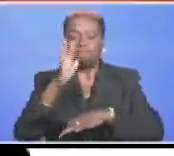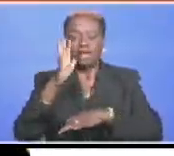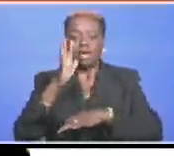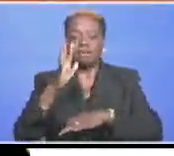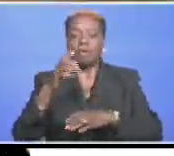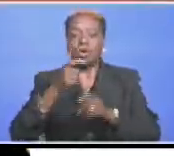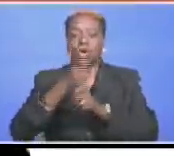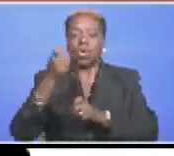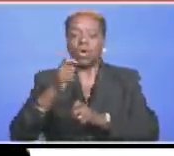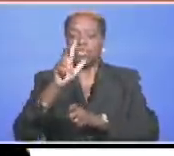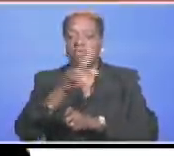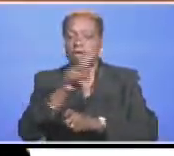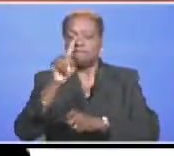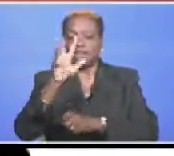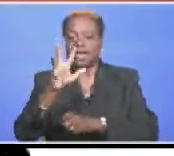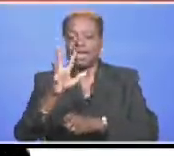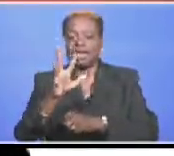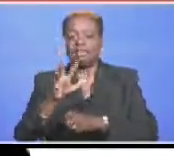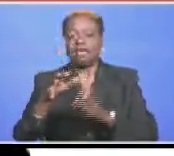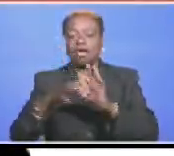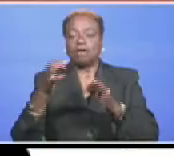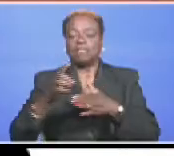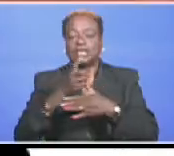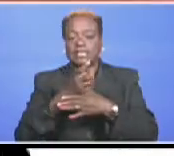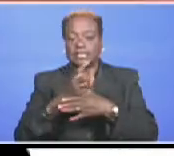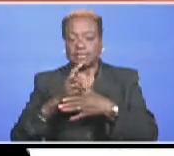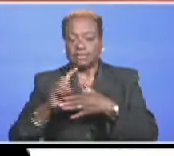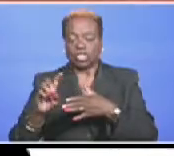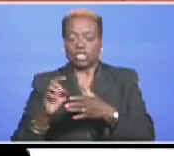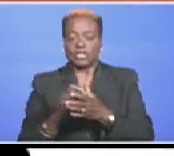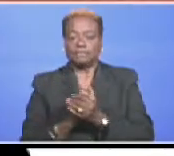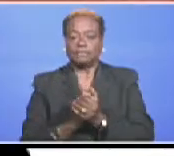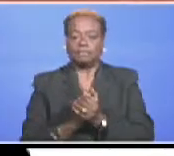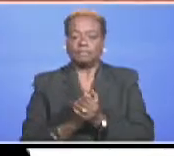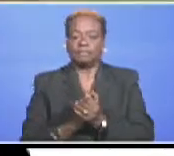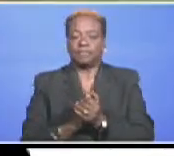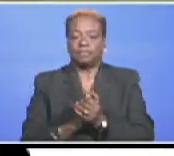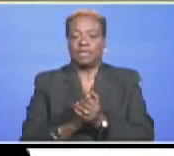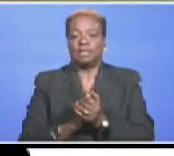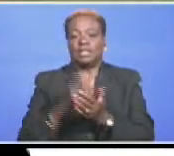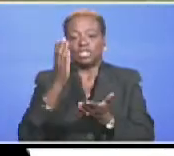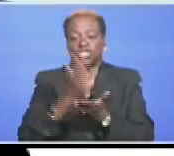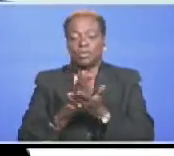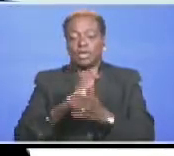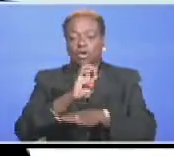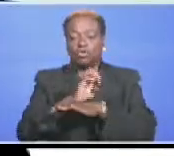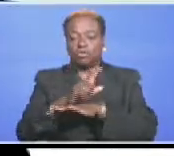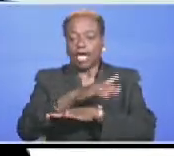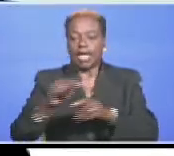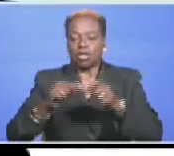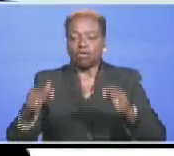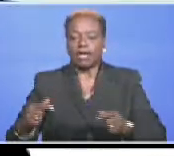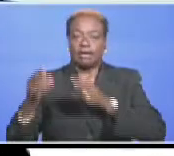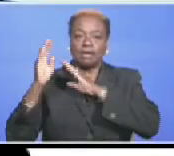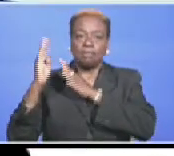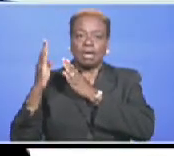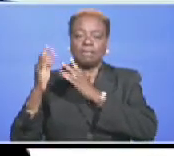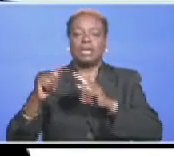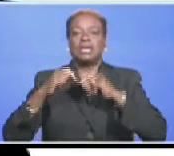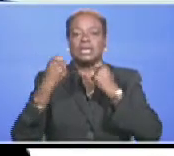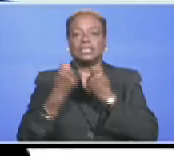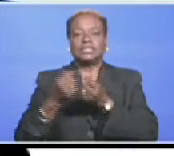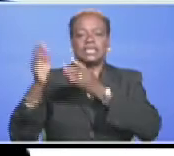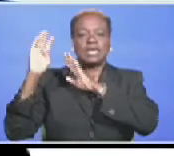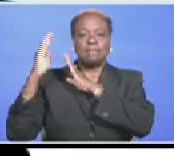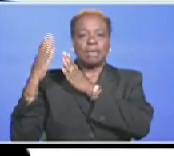divisions contested during the month-long nationals that also made stops in Eleuthera and Grand Bahama. Team Bahamas racking